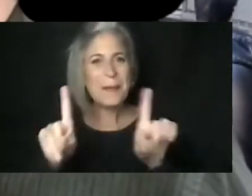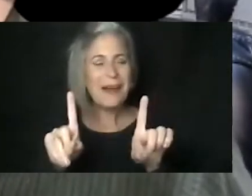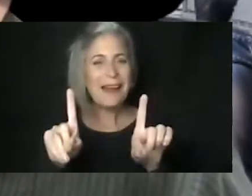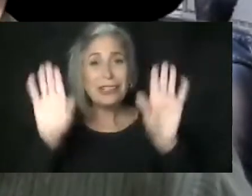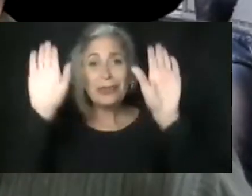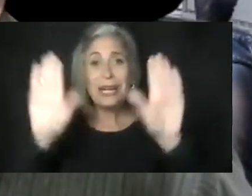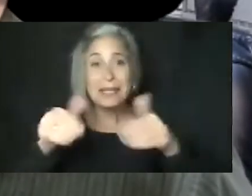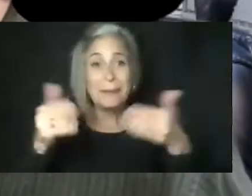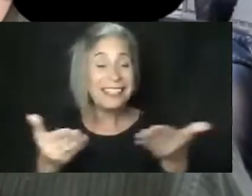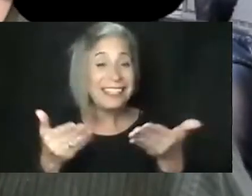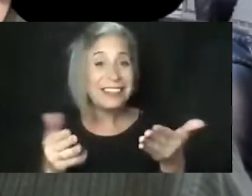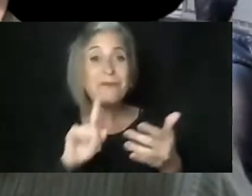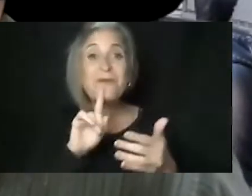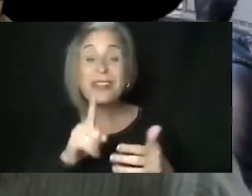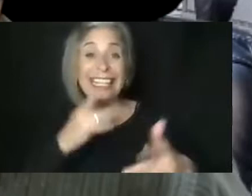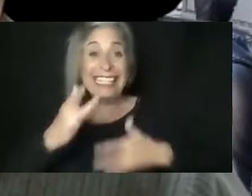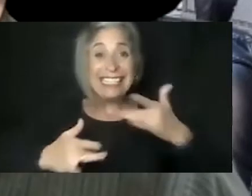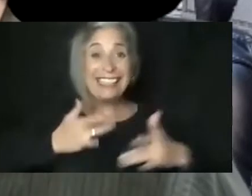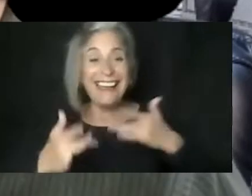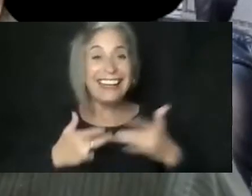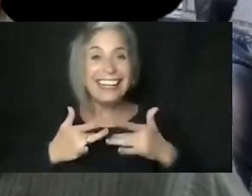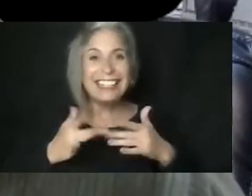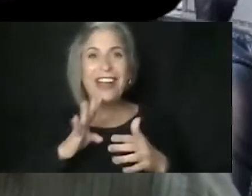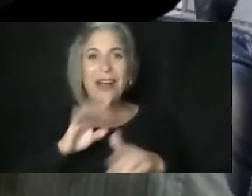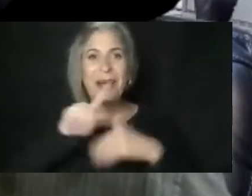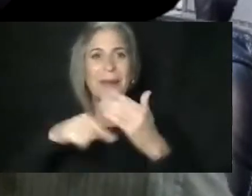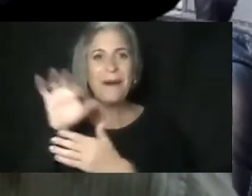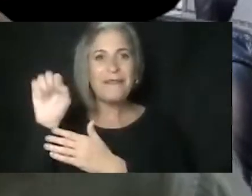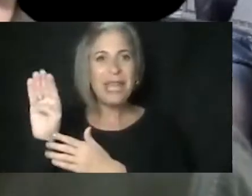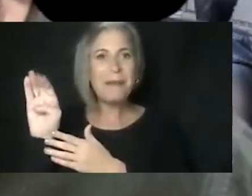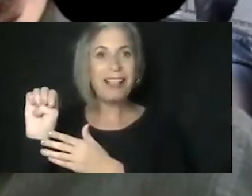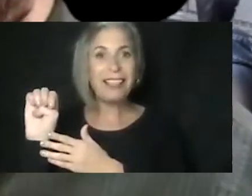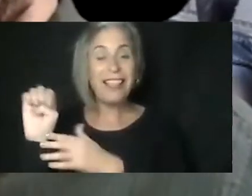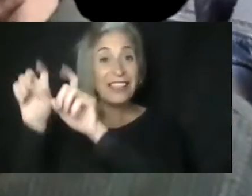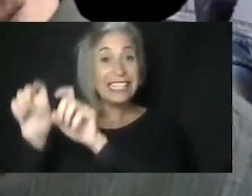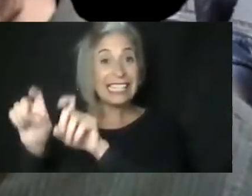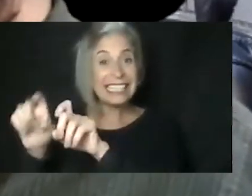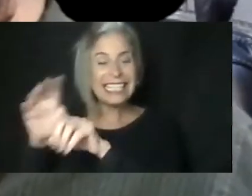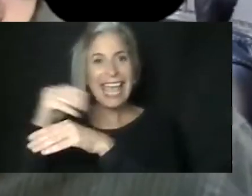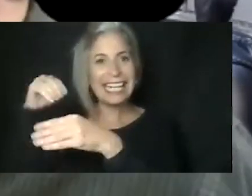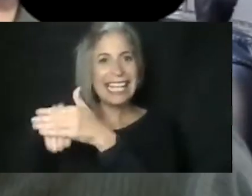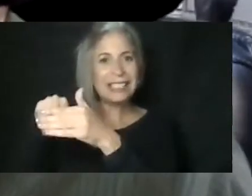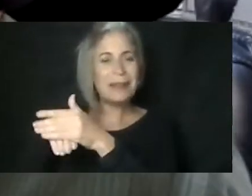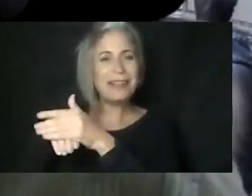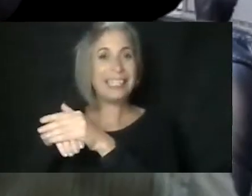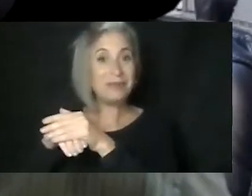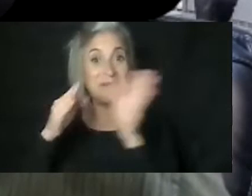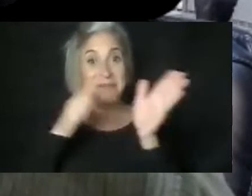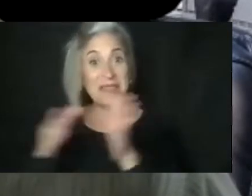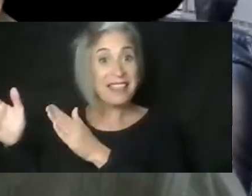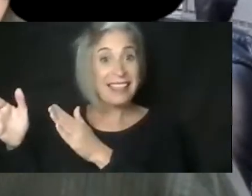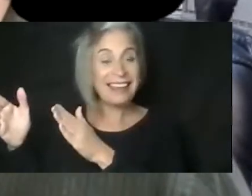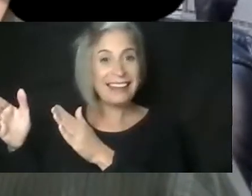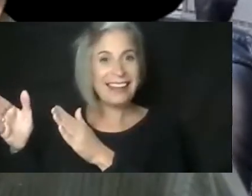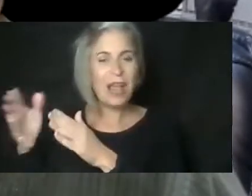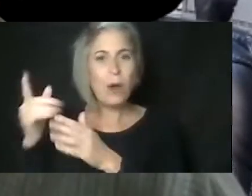great to be here, and I'm incredibly excited to talk about Fable, to talk about the testing and accessibility landscape, and to